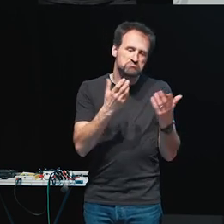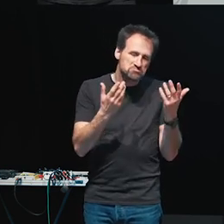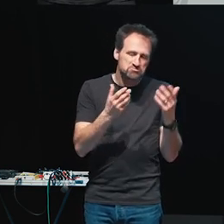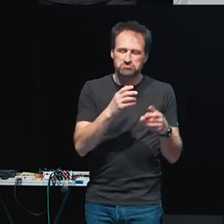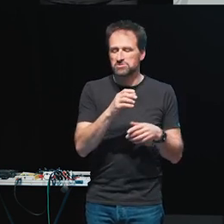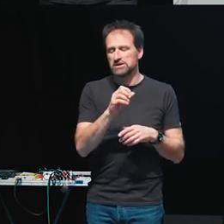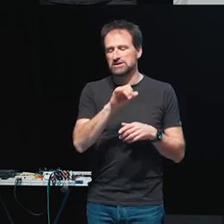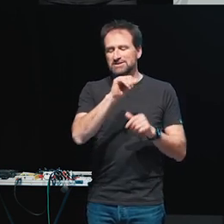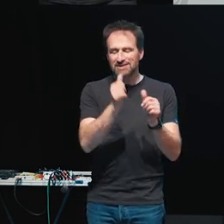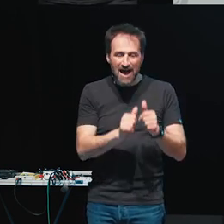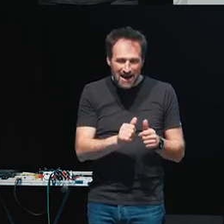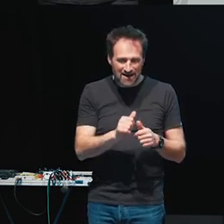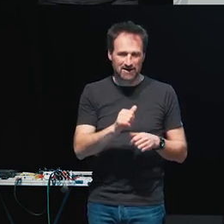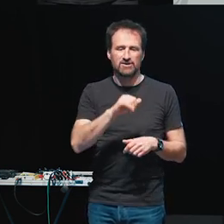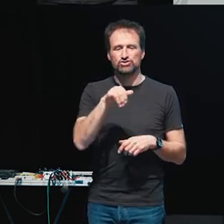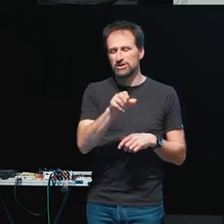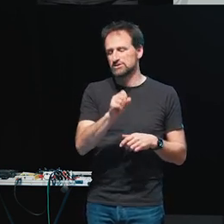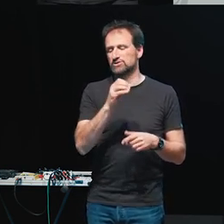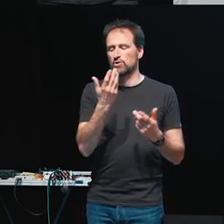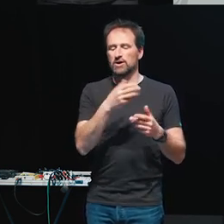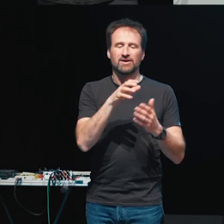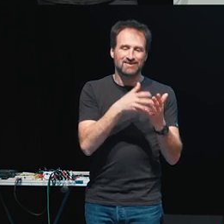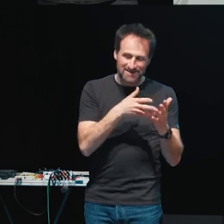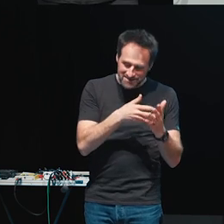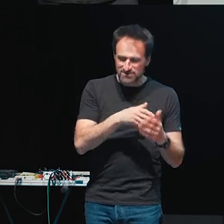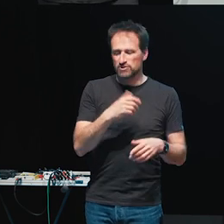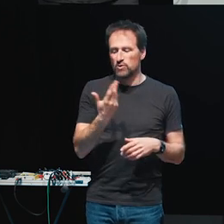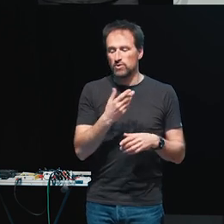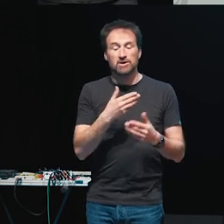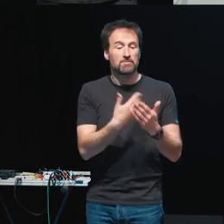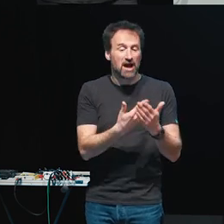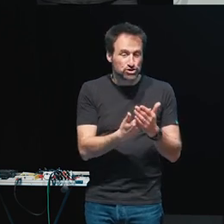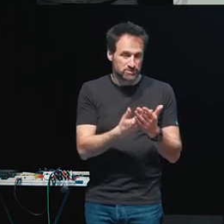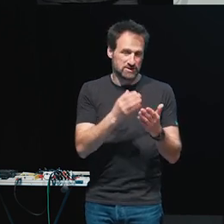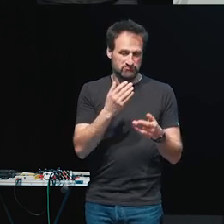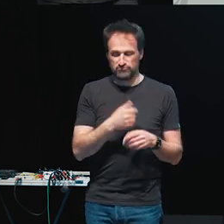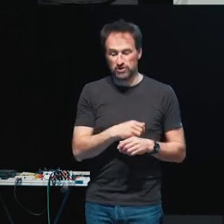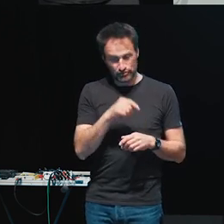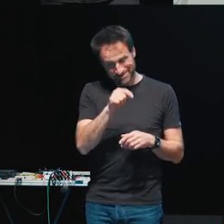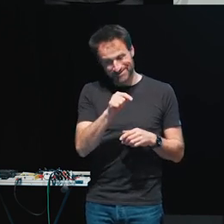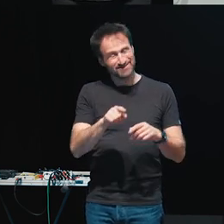or messages for your translations. And as I mentioned, all of them will be structured exactly the same way.